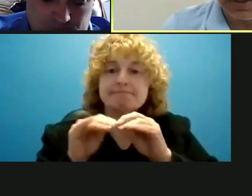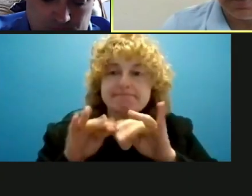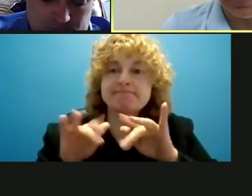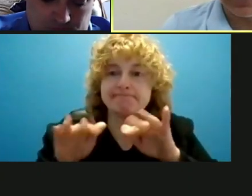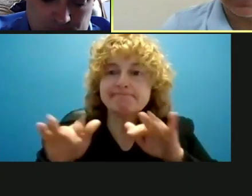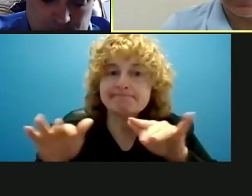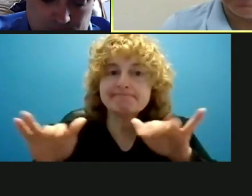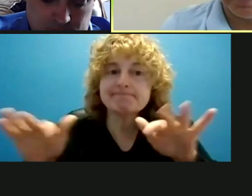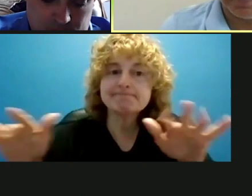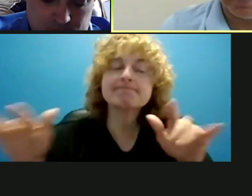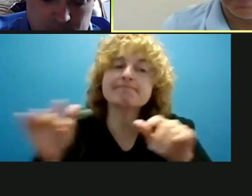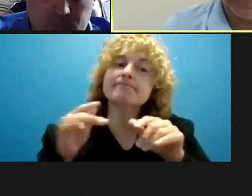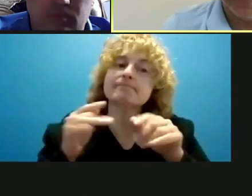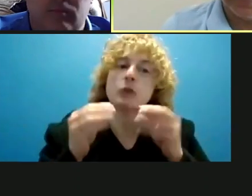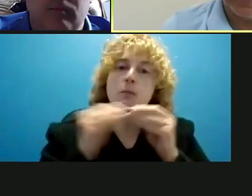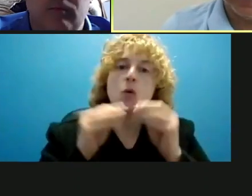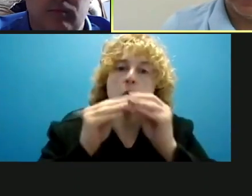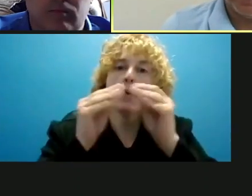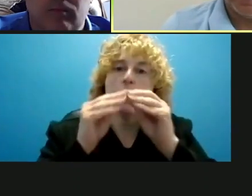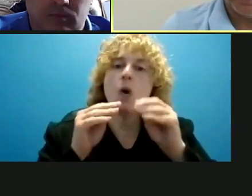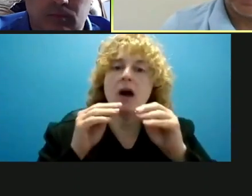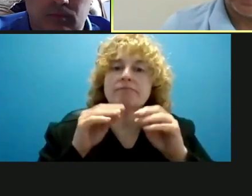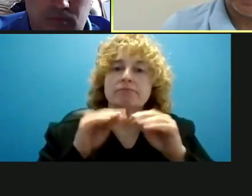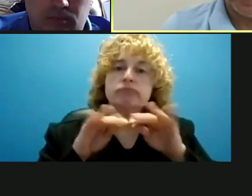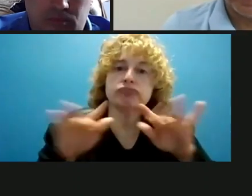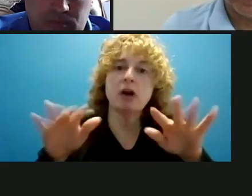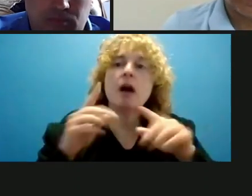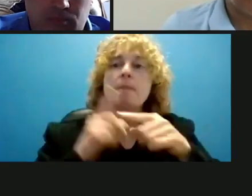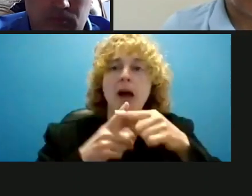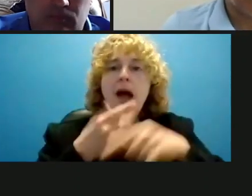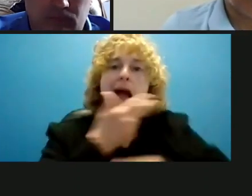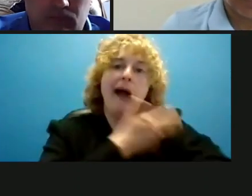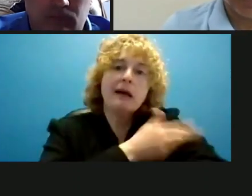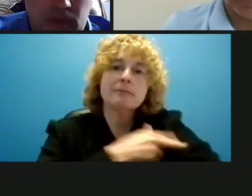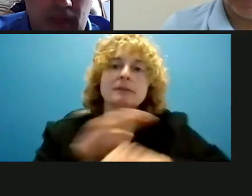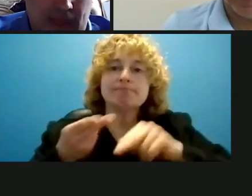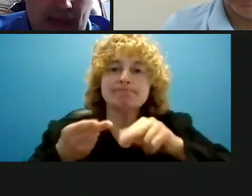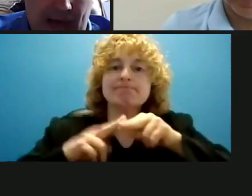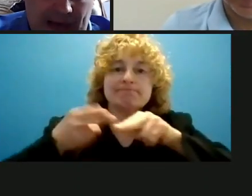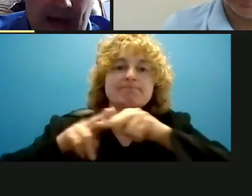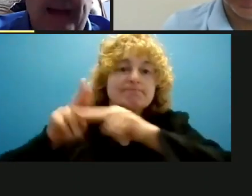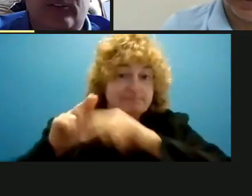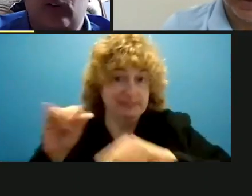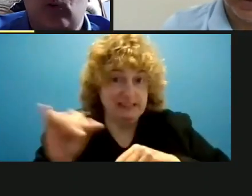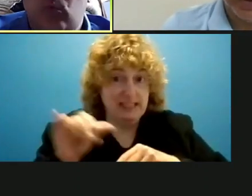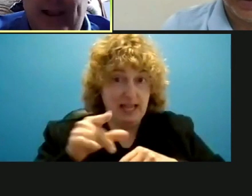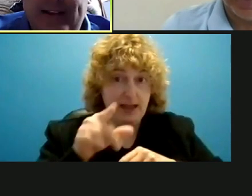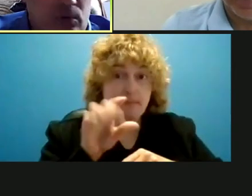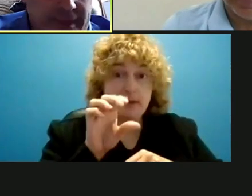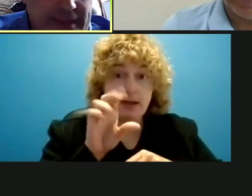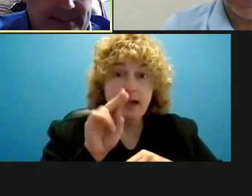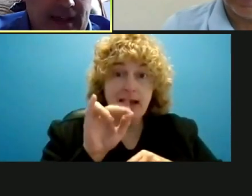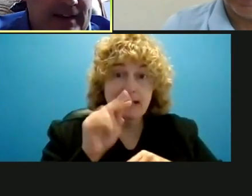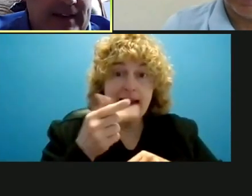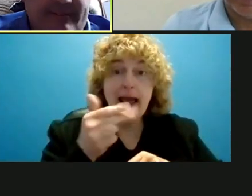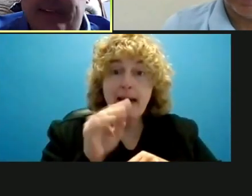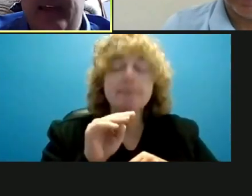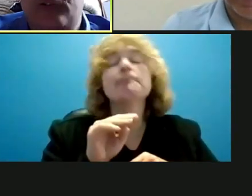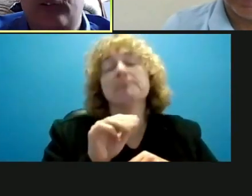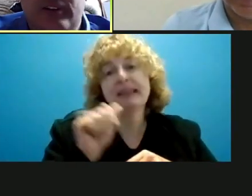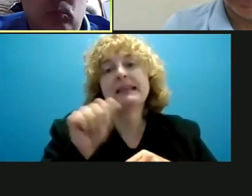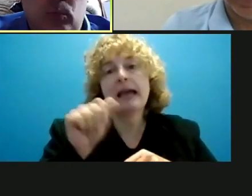and admission. Great. Dr. Cunningham, you concur with that? Is that what you're seeing also? I do. What I don't think has gotten